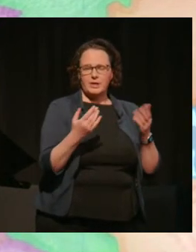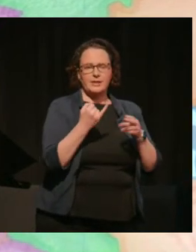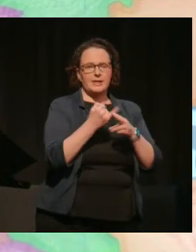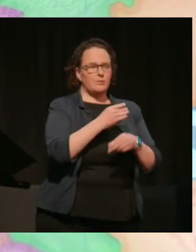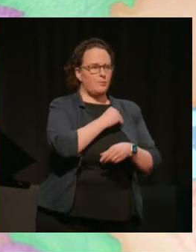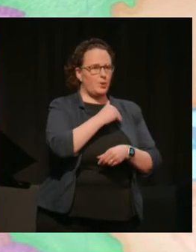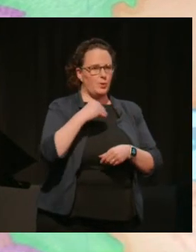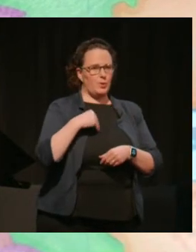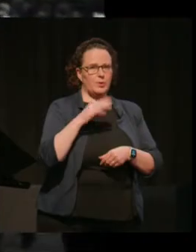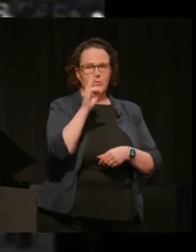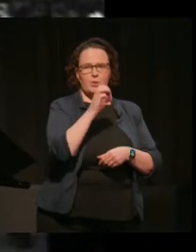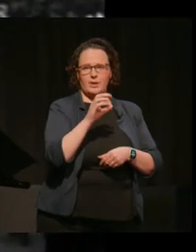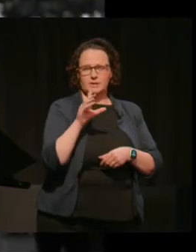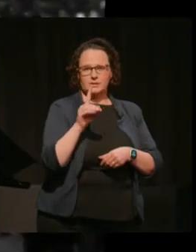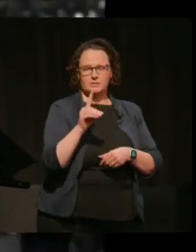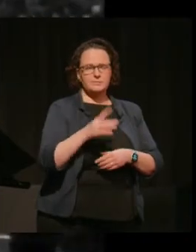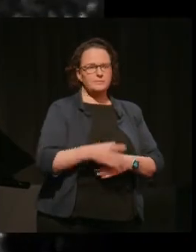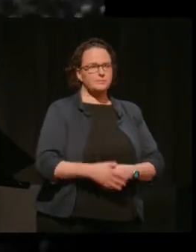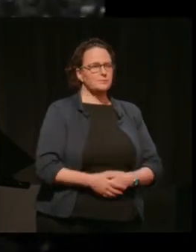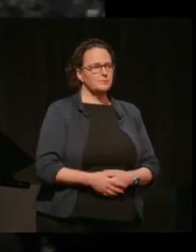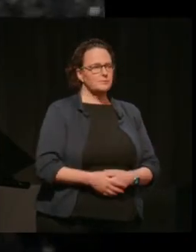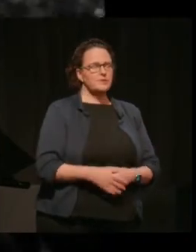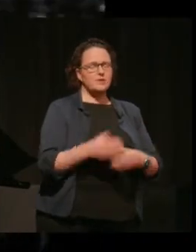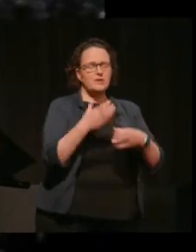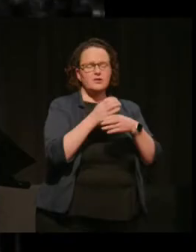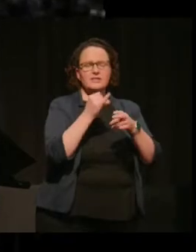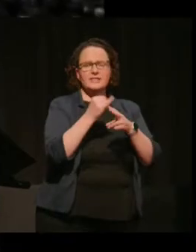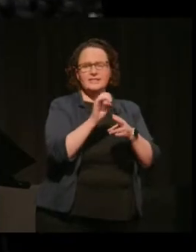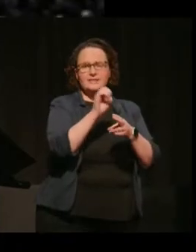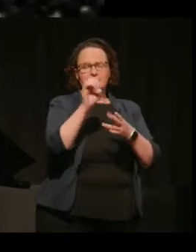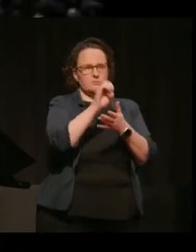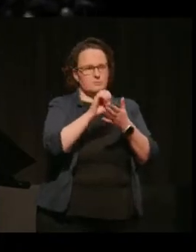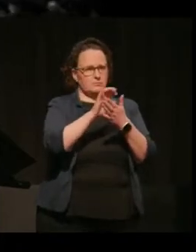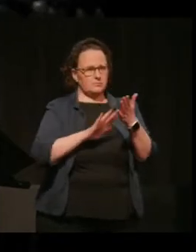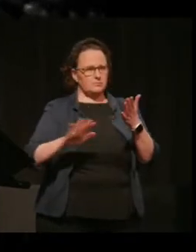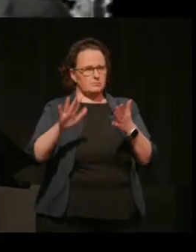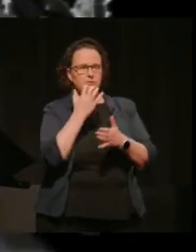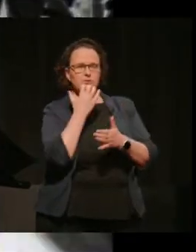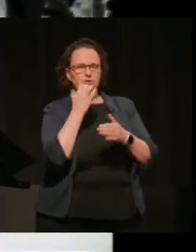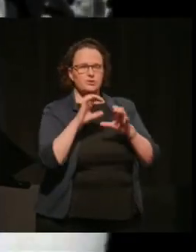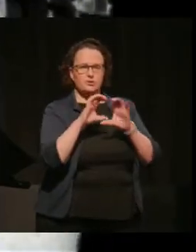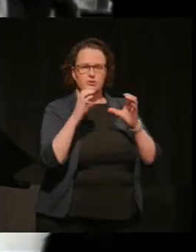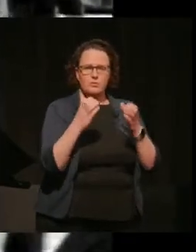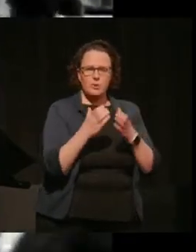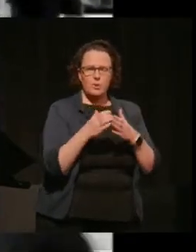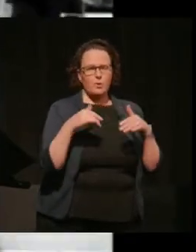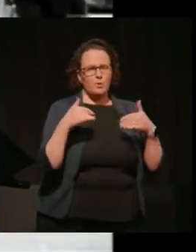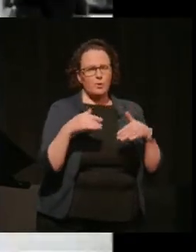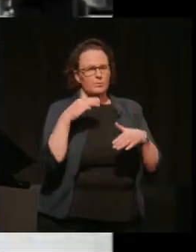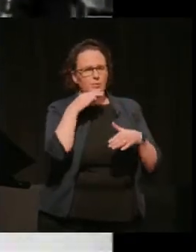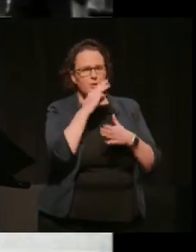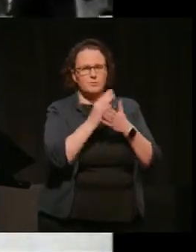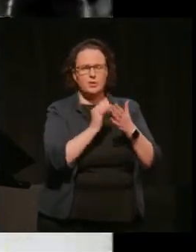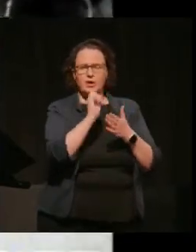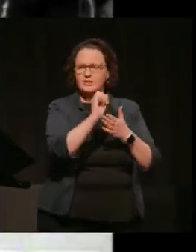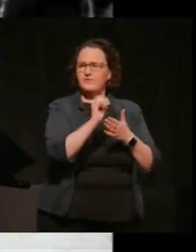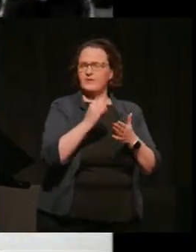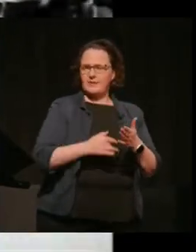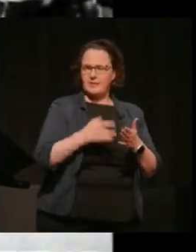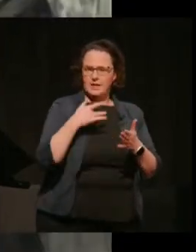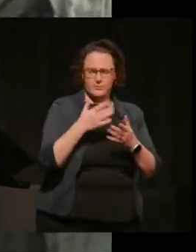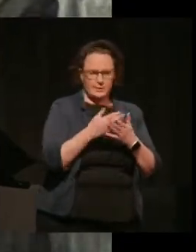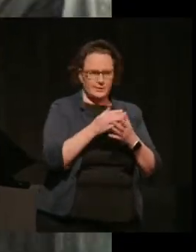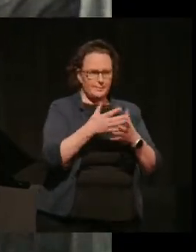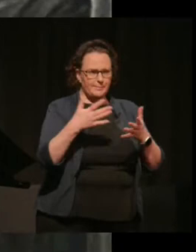Poland. In the countries of Eastern Europe, Jewish communities formed an important part of life in all the big